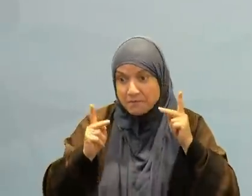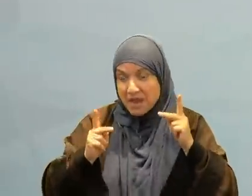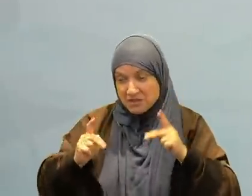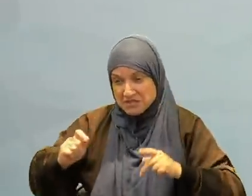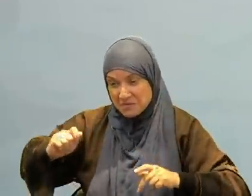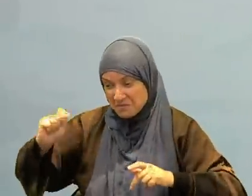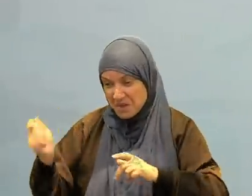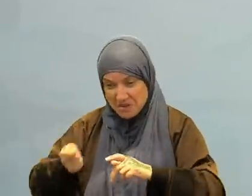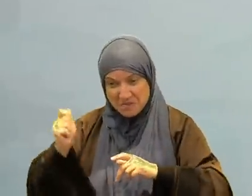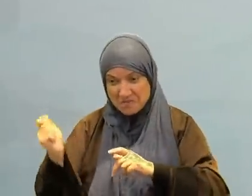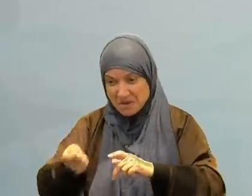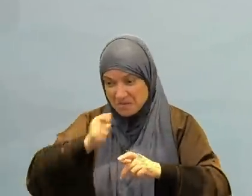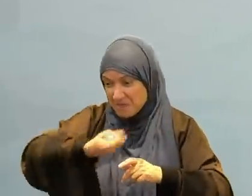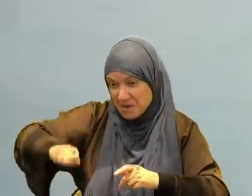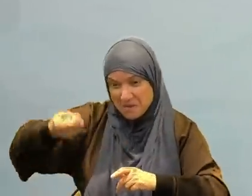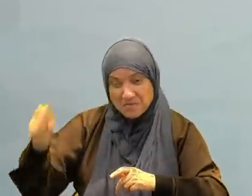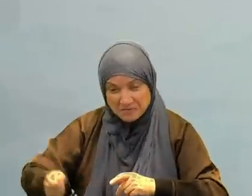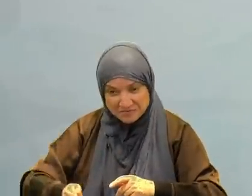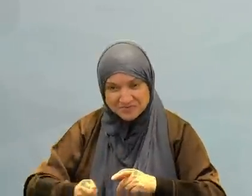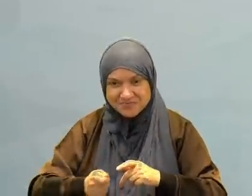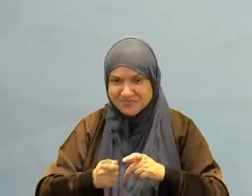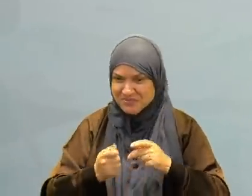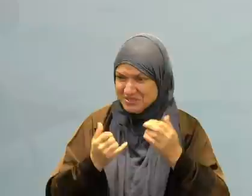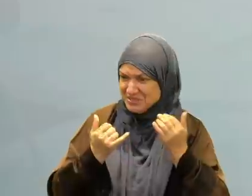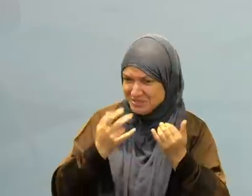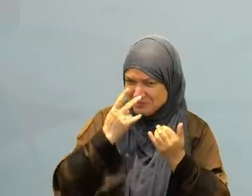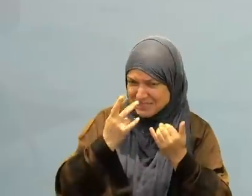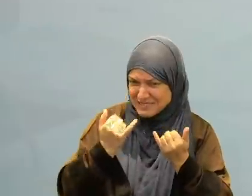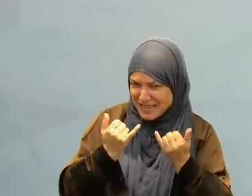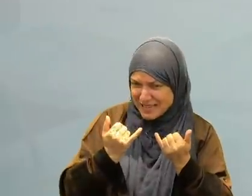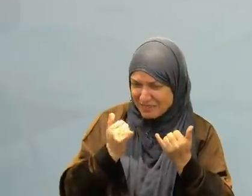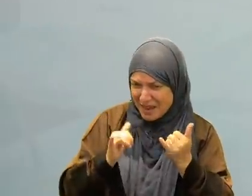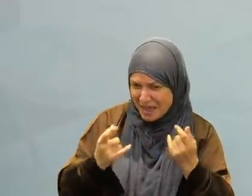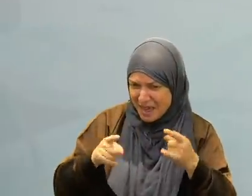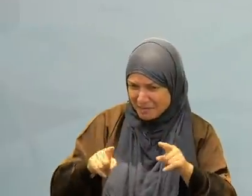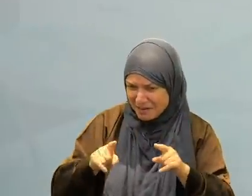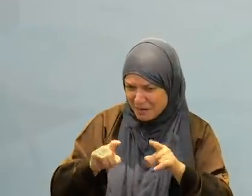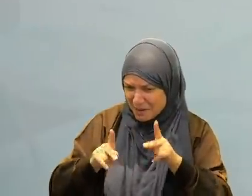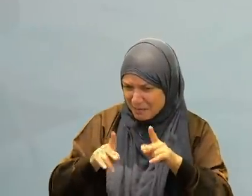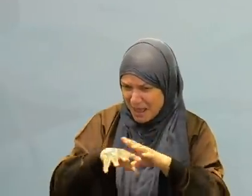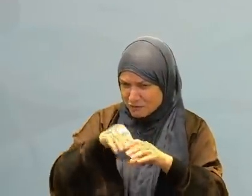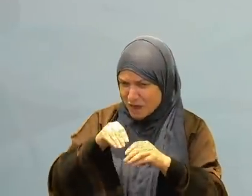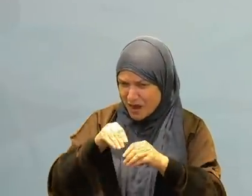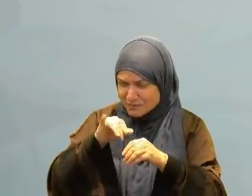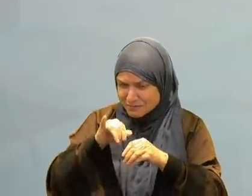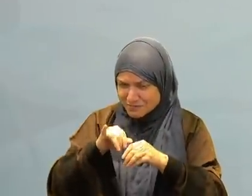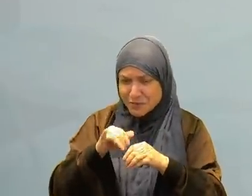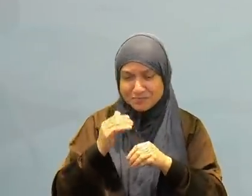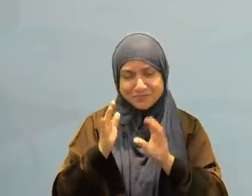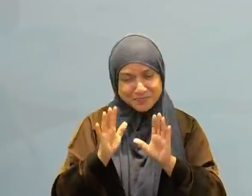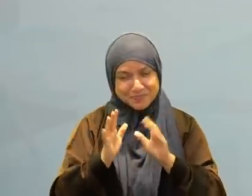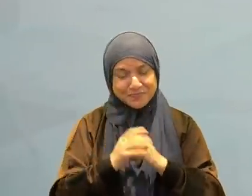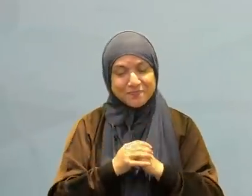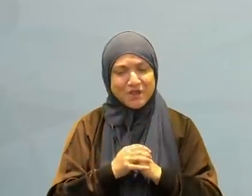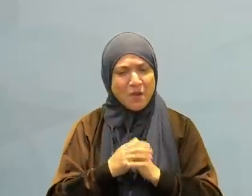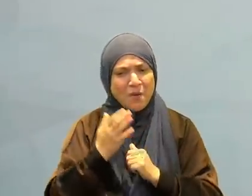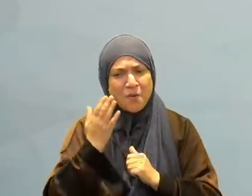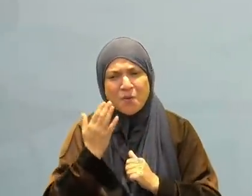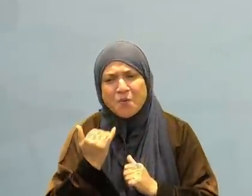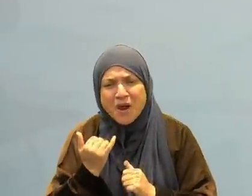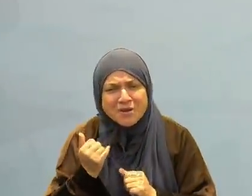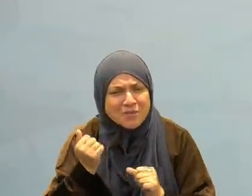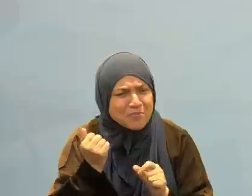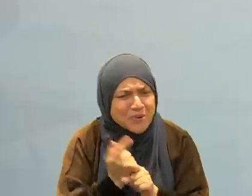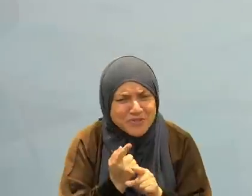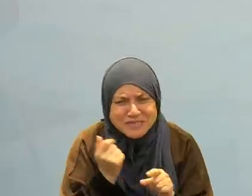the bigger picture of Ramadan, which is, how are you connecting your blessing to those that don't have it? Your brothers and sisters in India